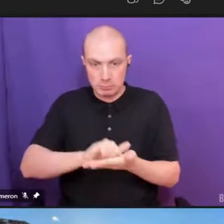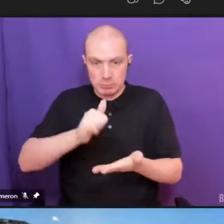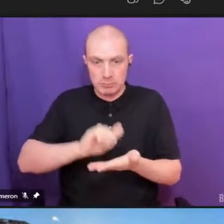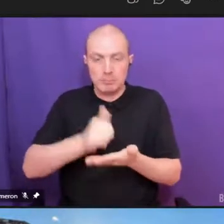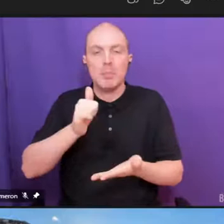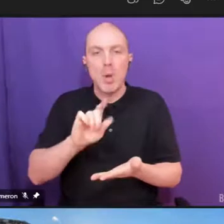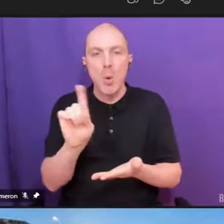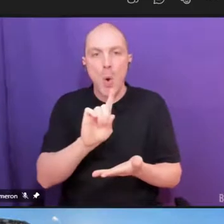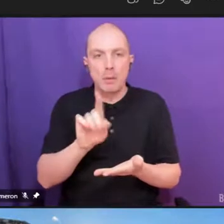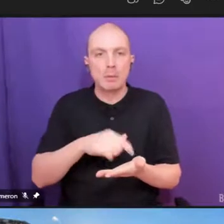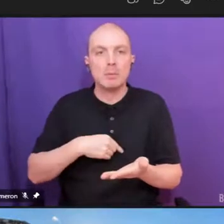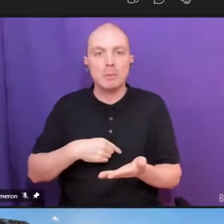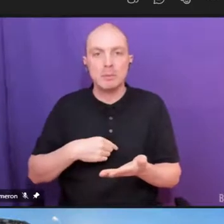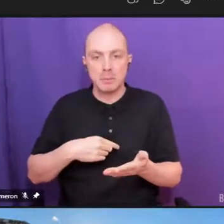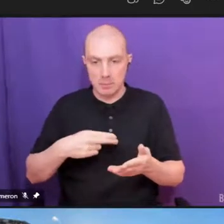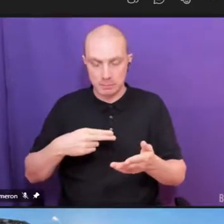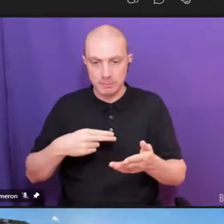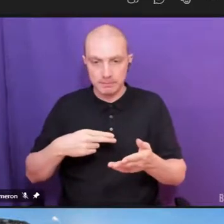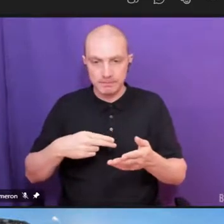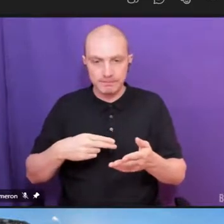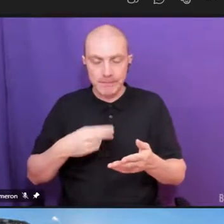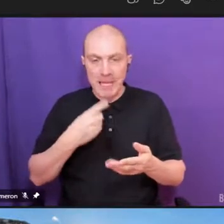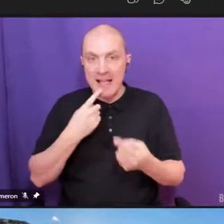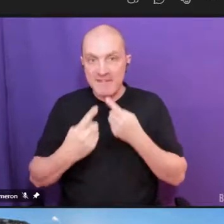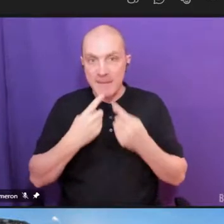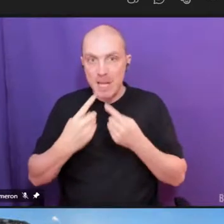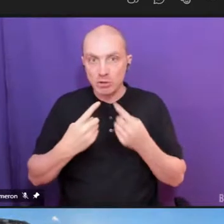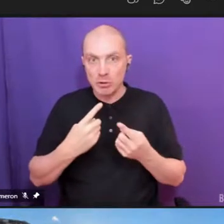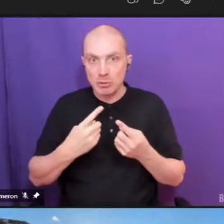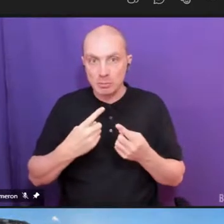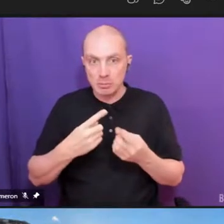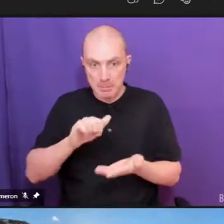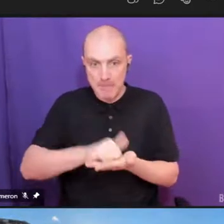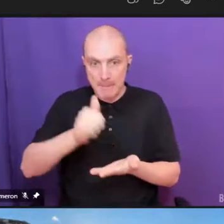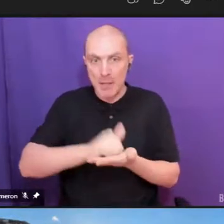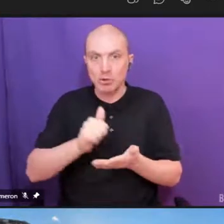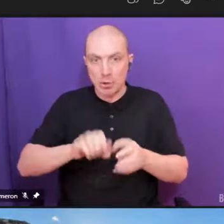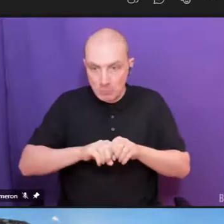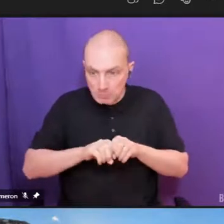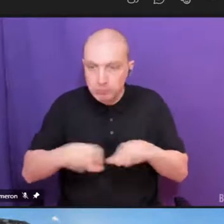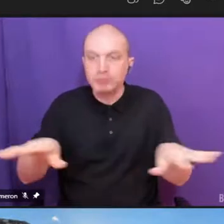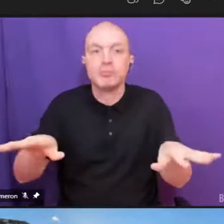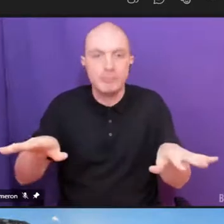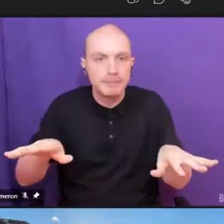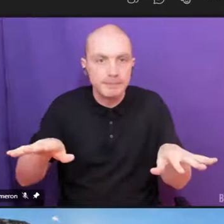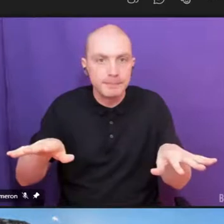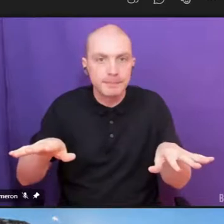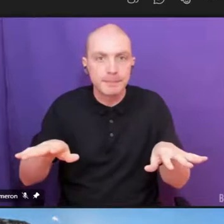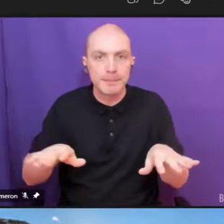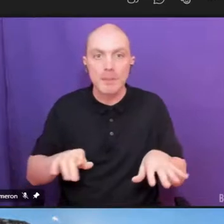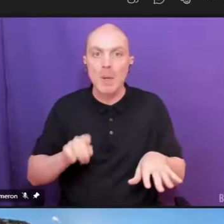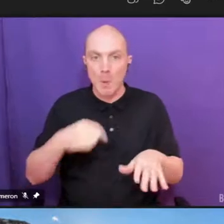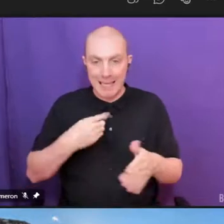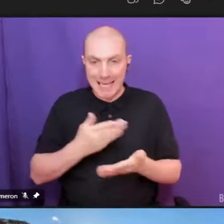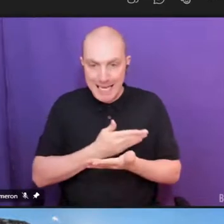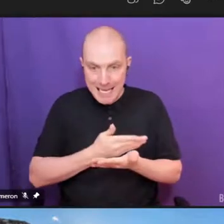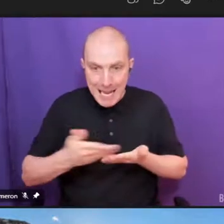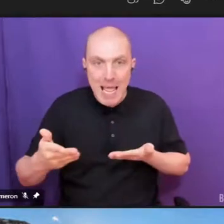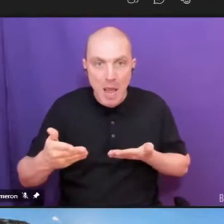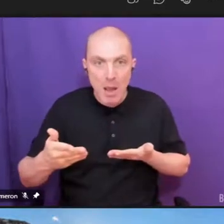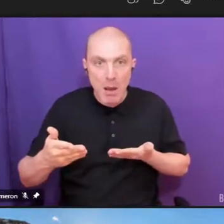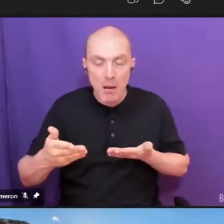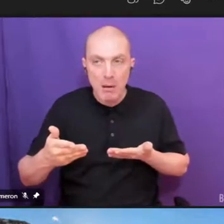cognizance of what the cover is within insurance policy. So we've been quite clear with employees as to what council insurance would cover.